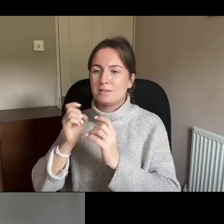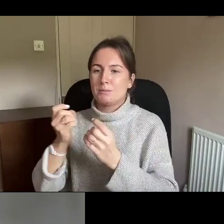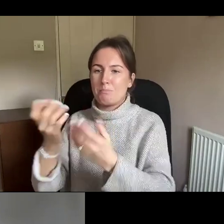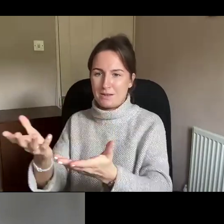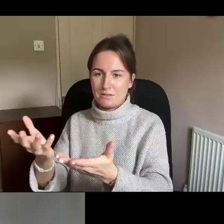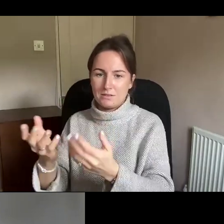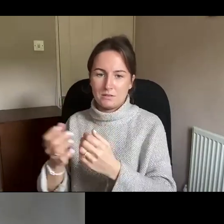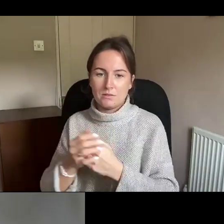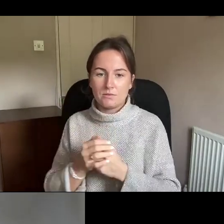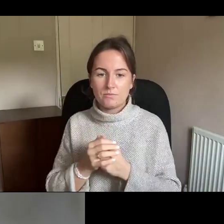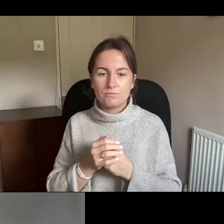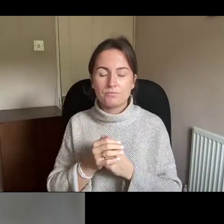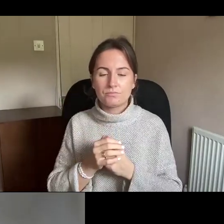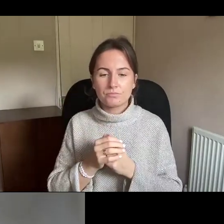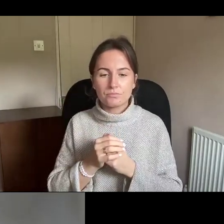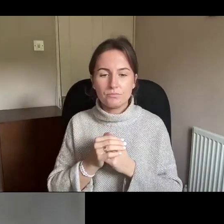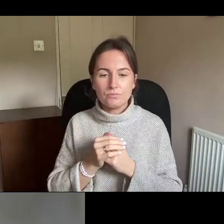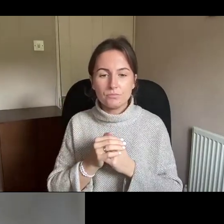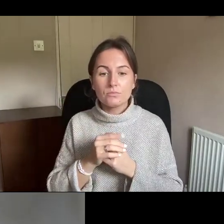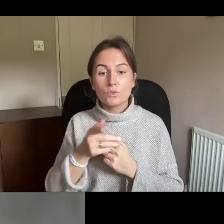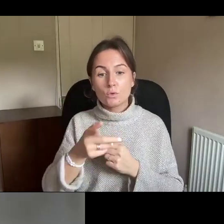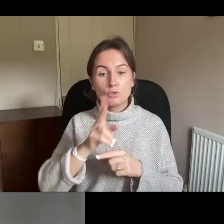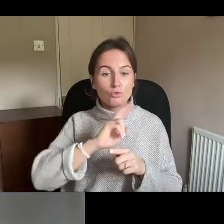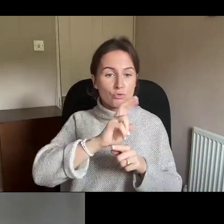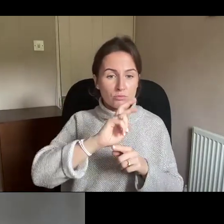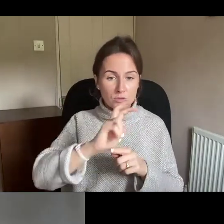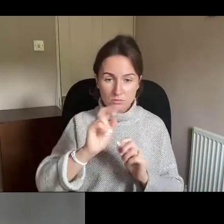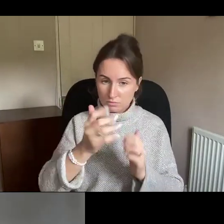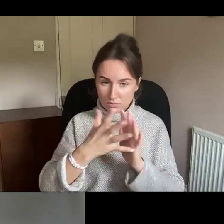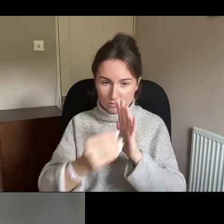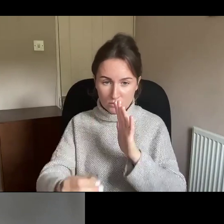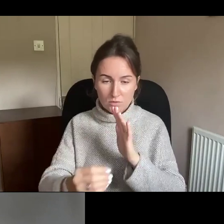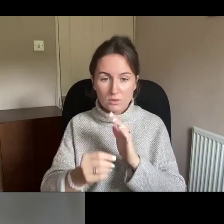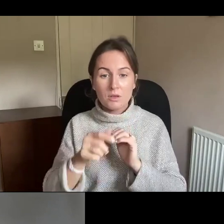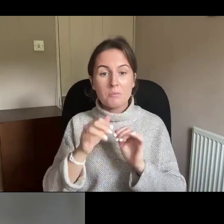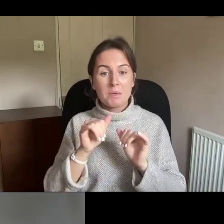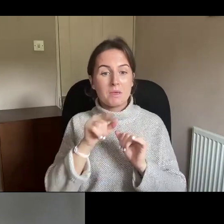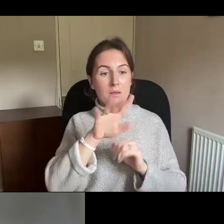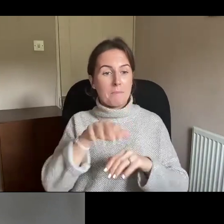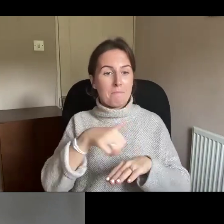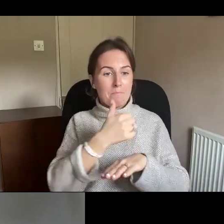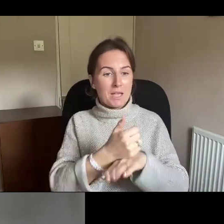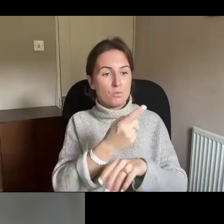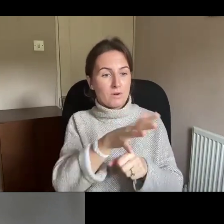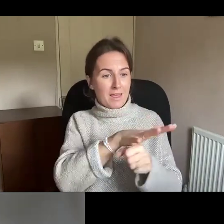benefiting. So touring is a really good example. We might have a touring organisation that is based on one area, but obviously